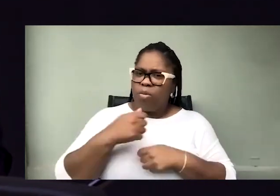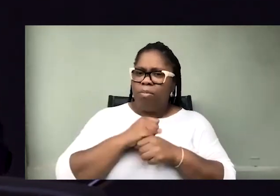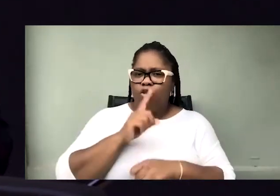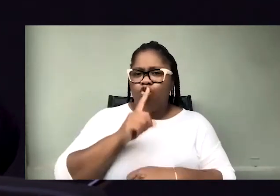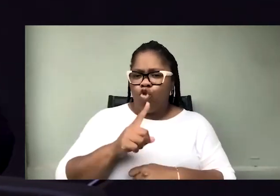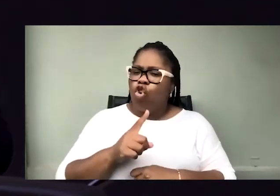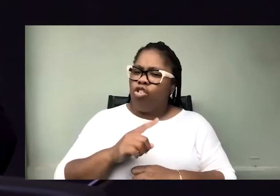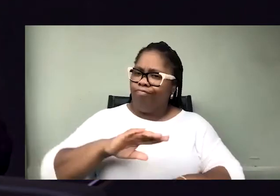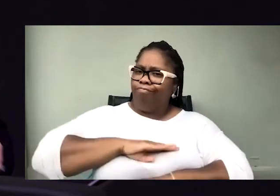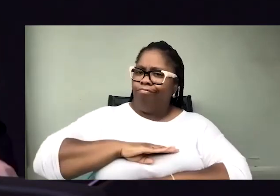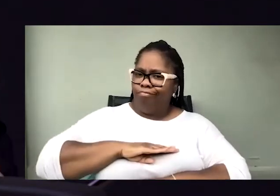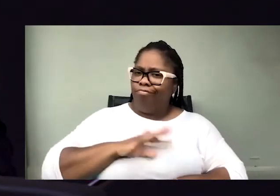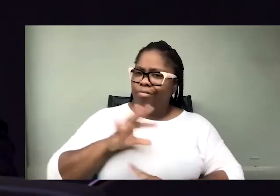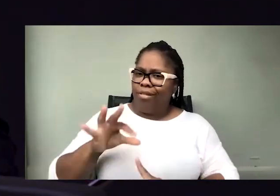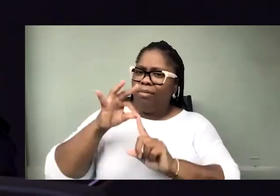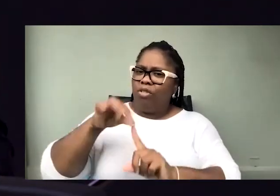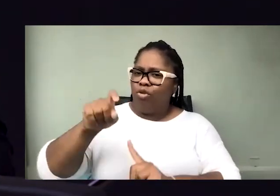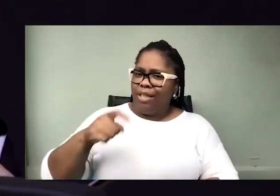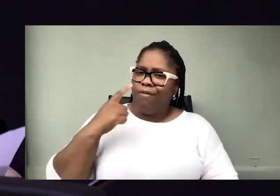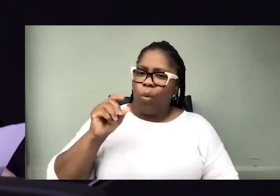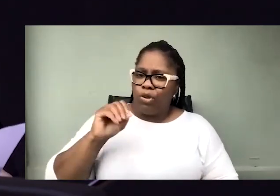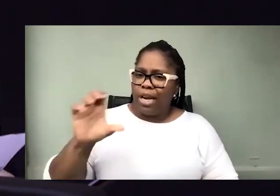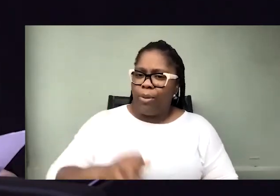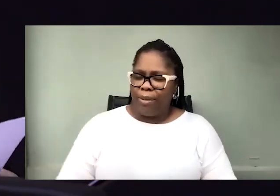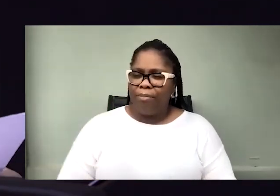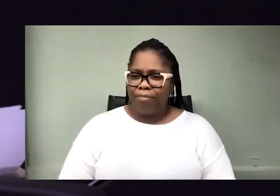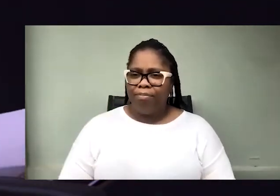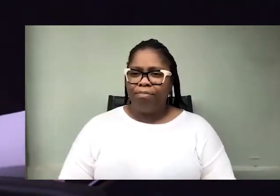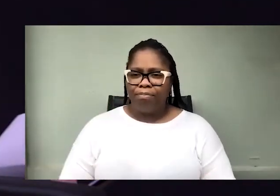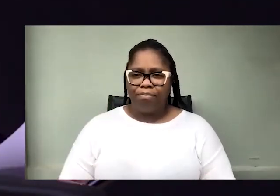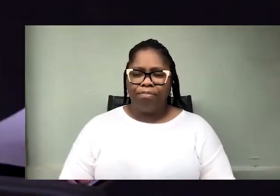it's meeting the unique needs of Orange County.